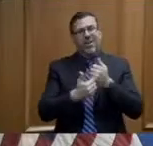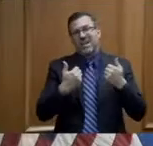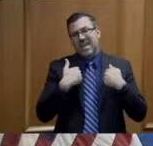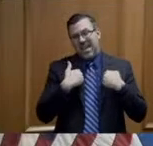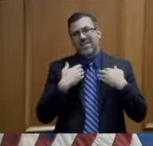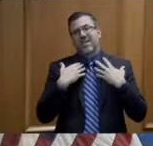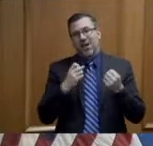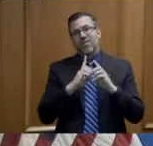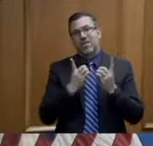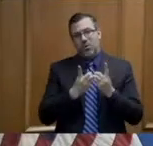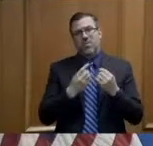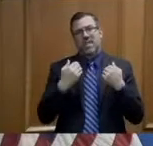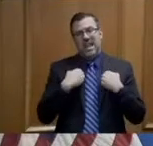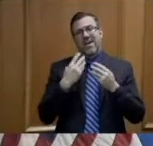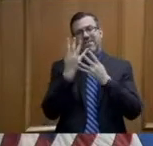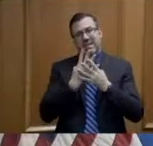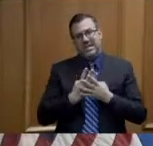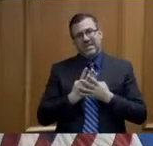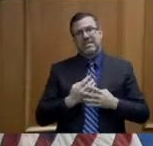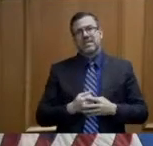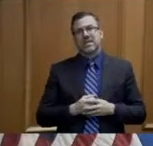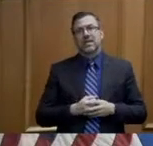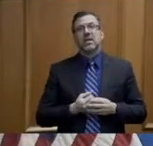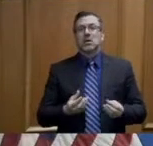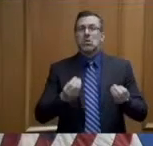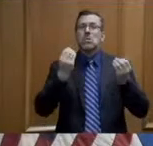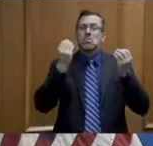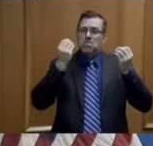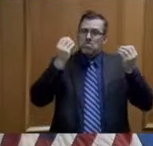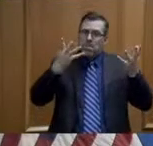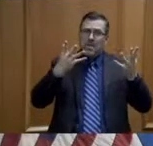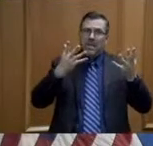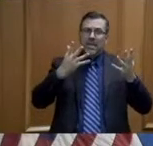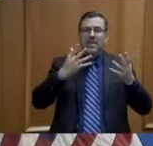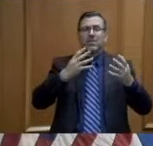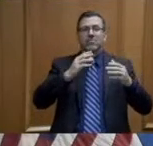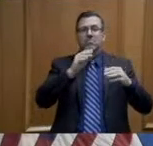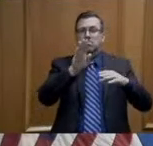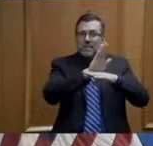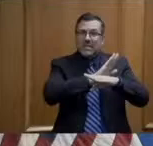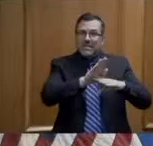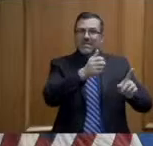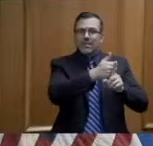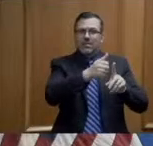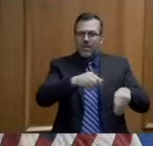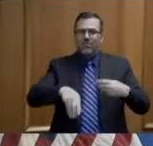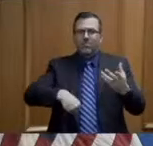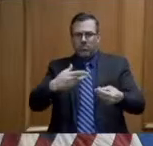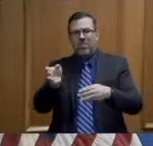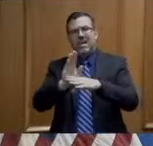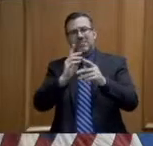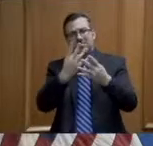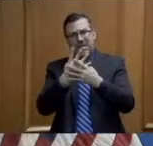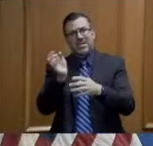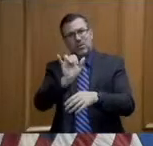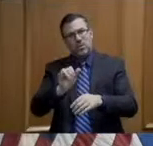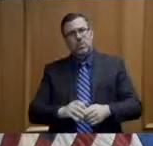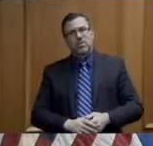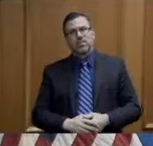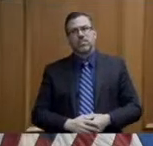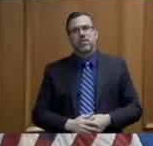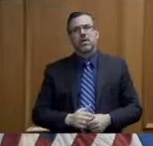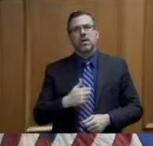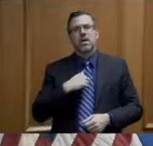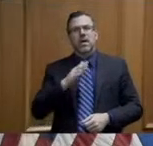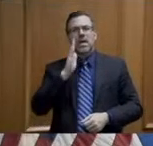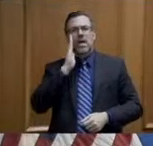testing, and quite frankly, there's a lot of private sector testing going on in addition. I will send